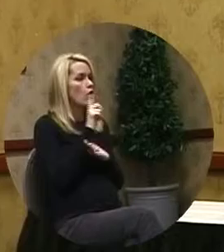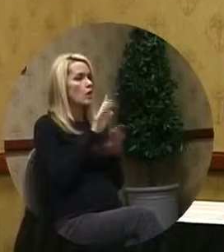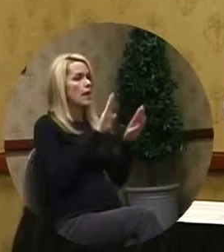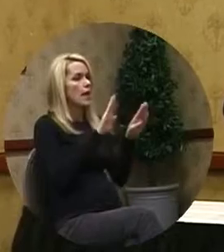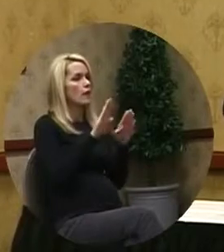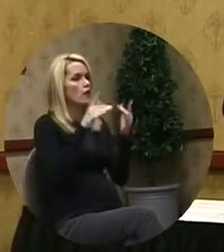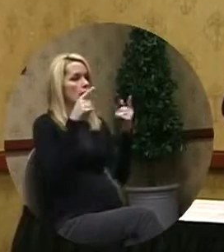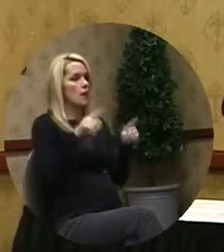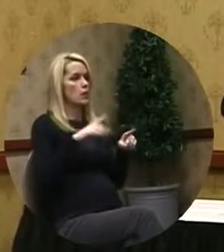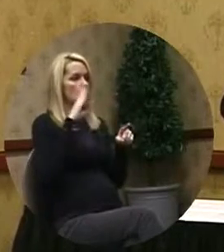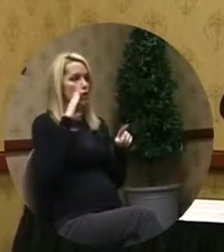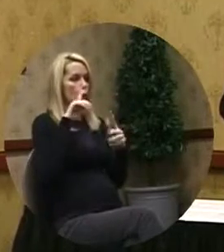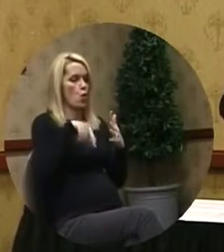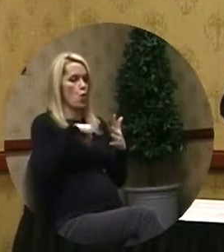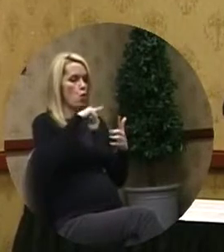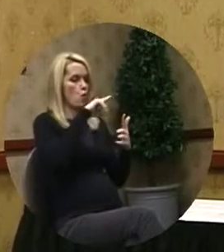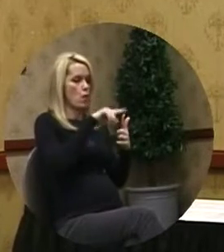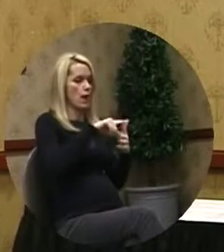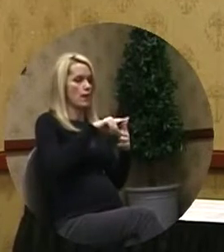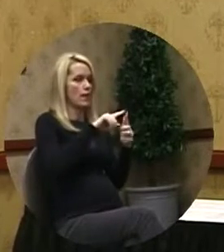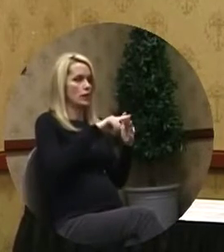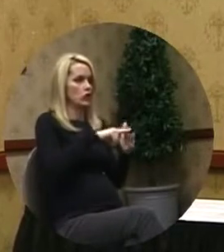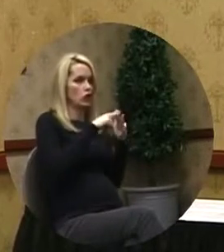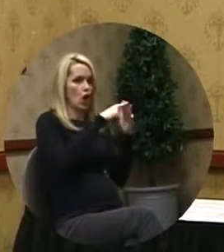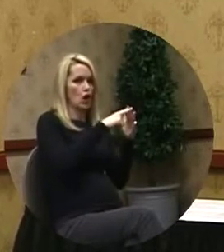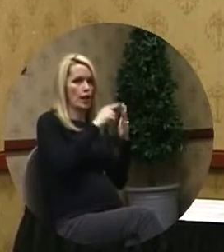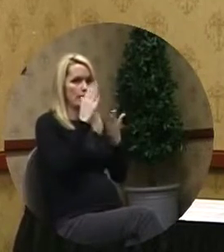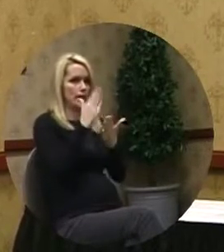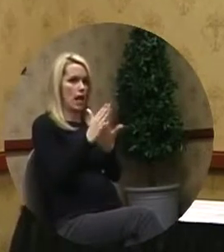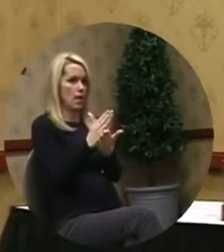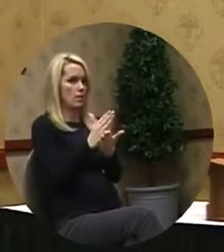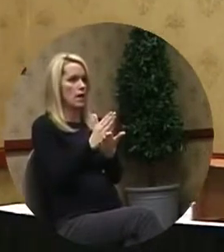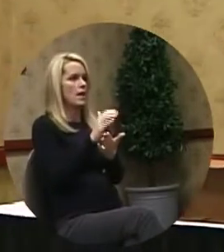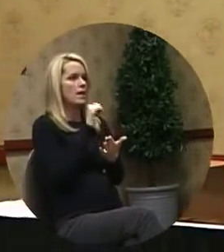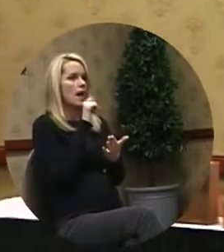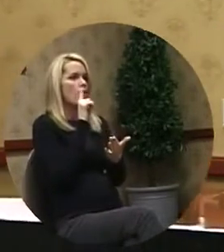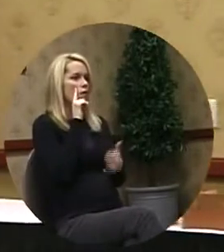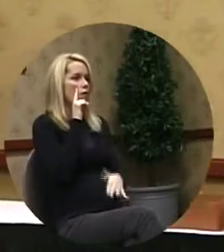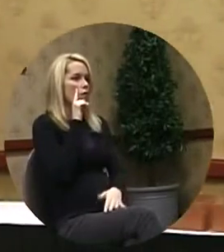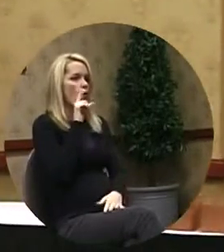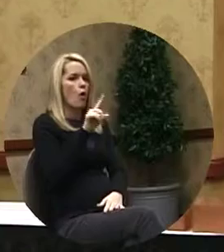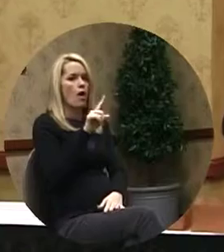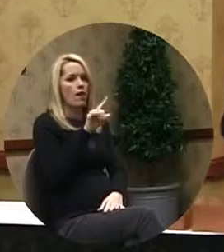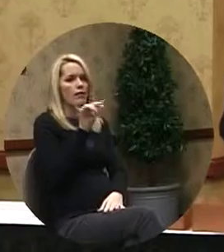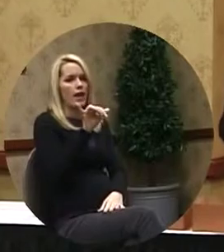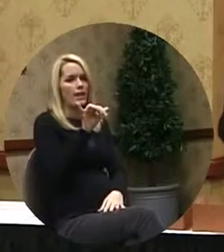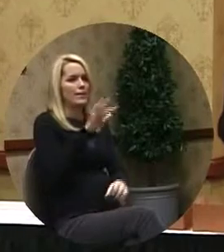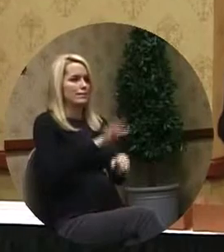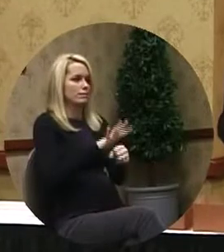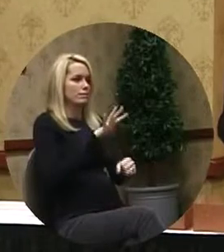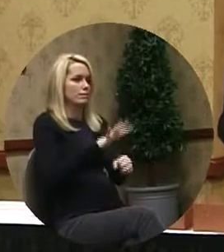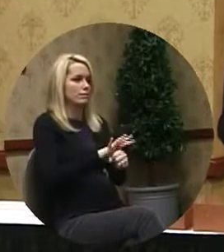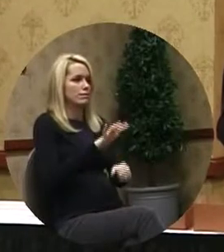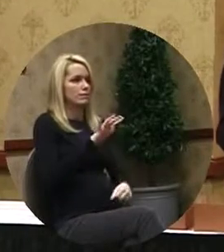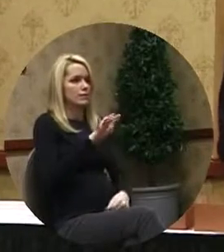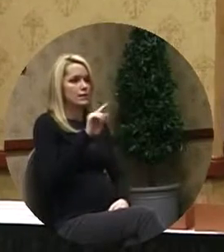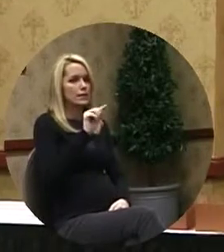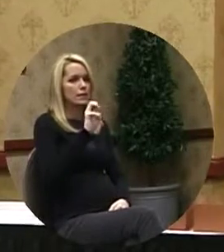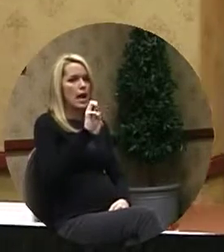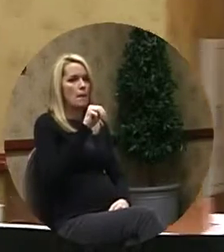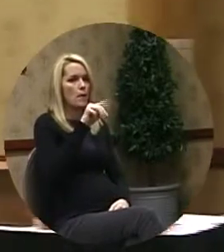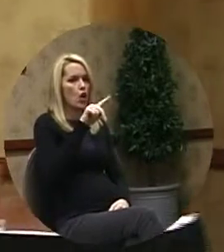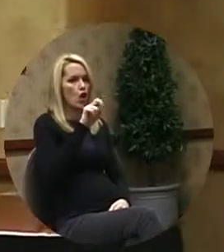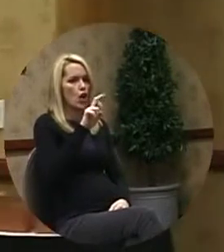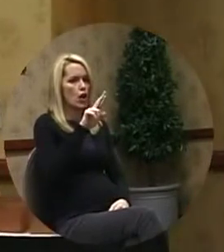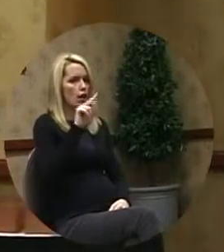they stop and start. This would not be useful for a temper tantrum kind of behavior in the largest scope of the term, right? I mean, if this